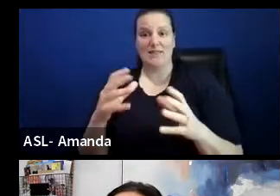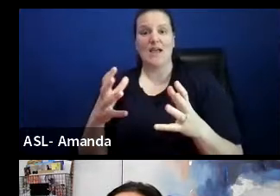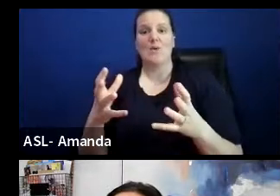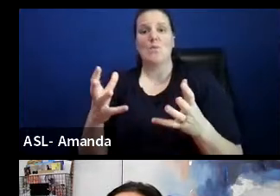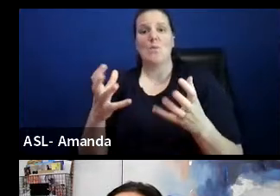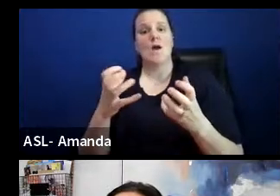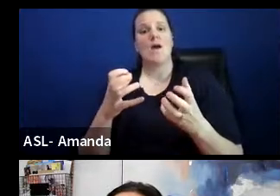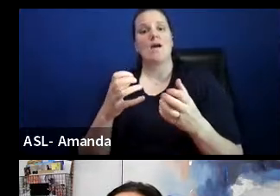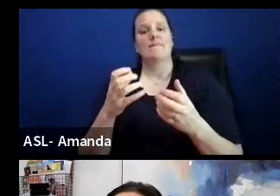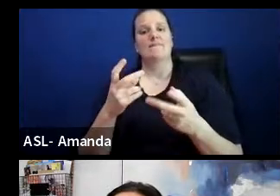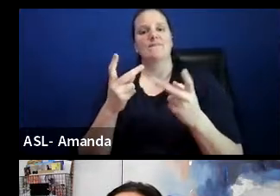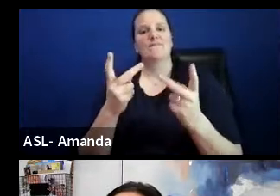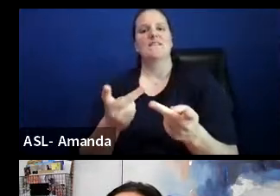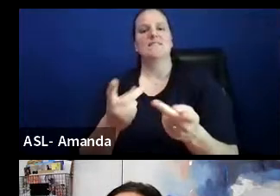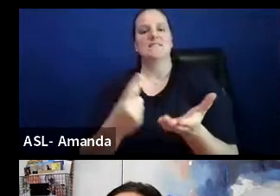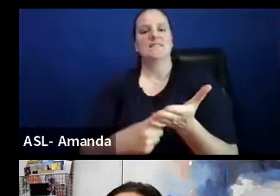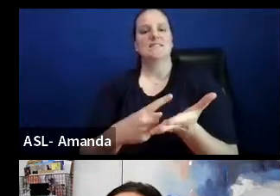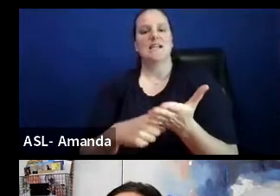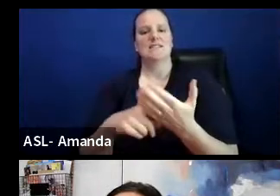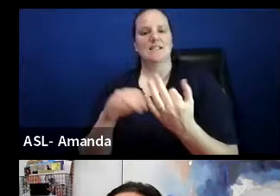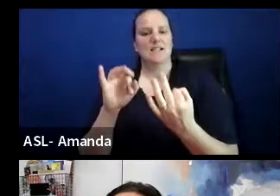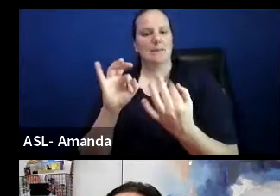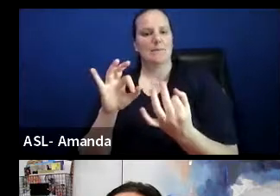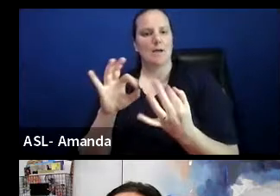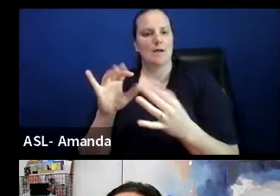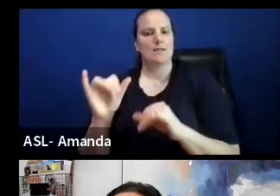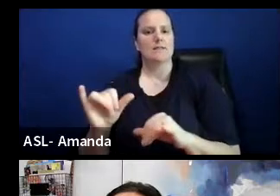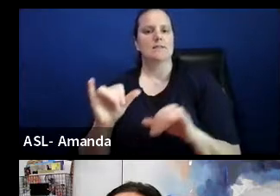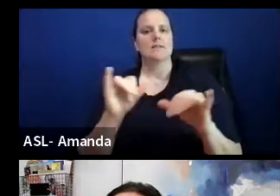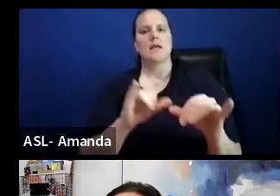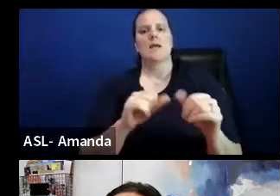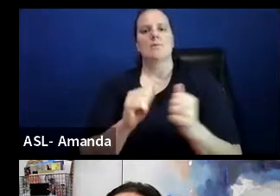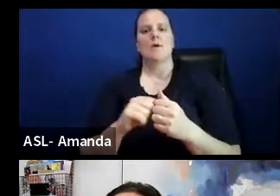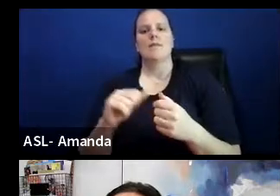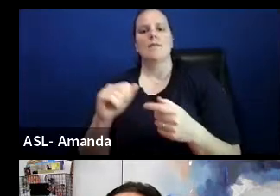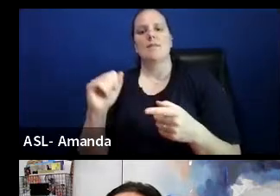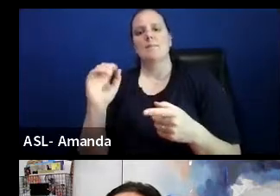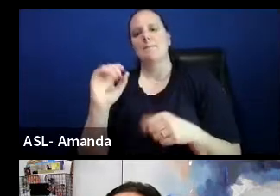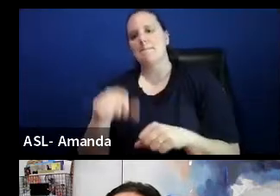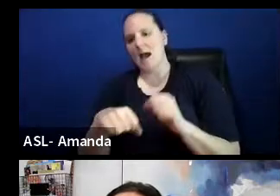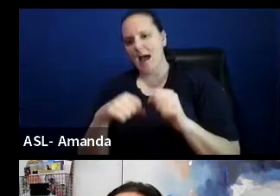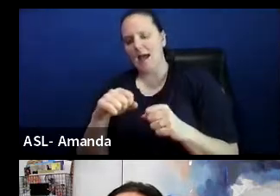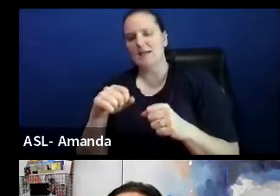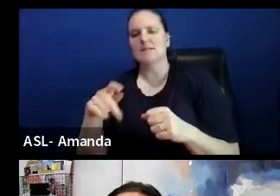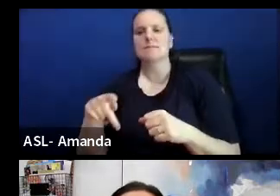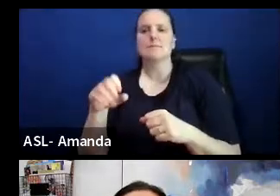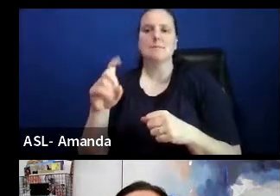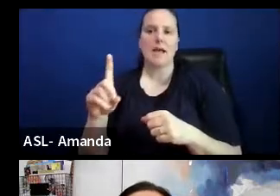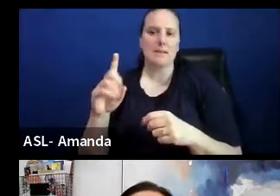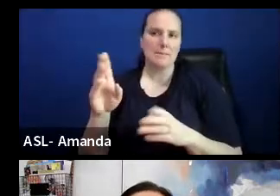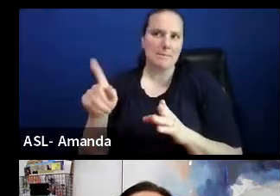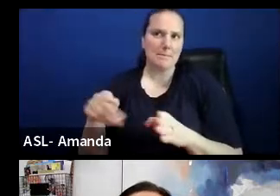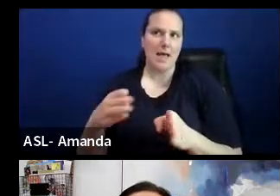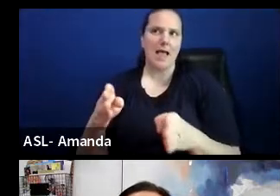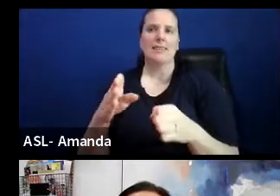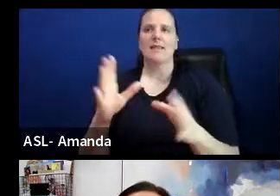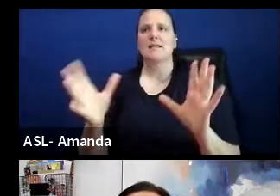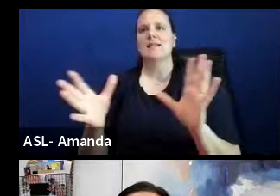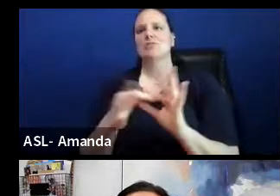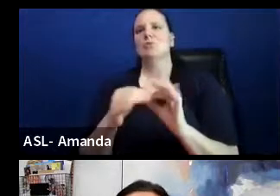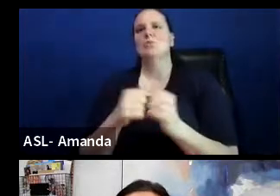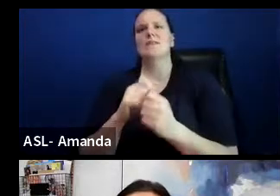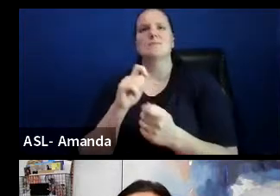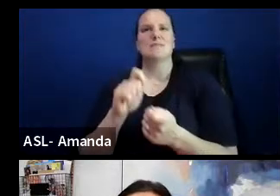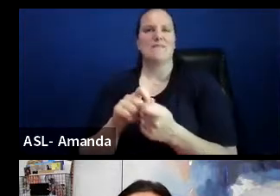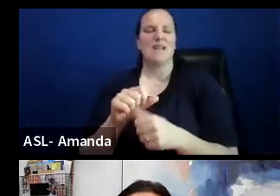to visit on that and provide input. And same with bikes and ped paths and, you know, connections in specific areas.